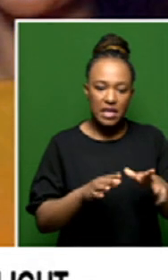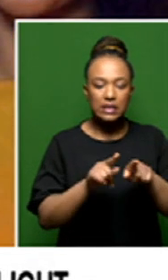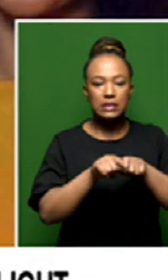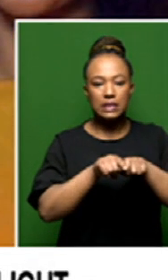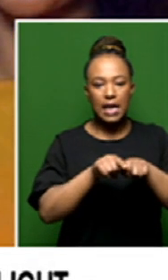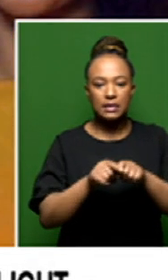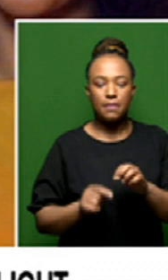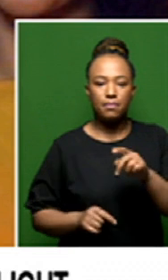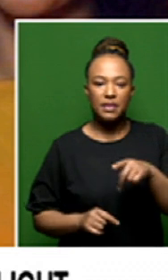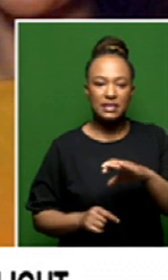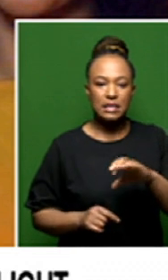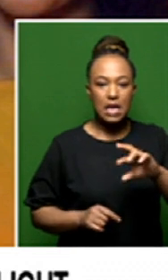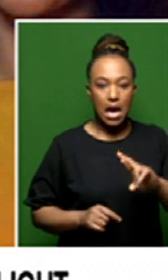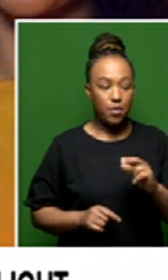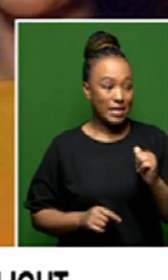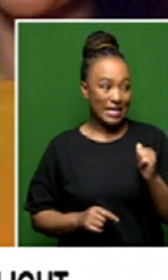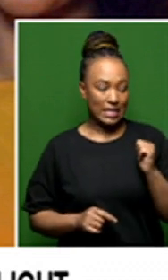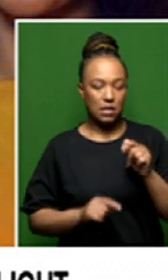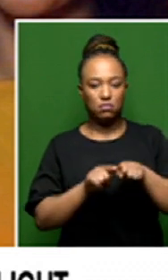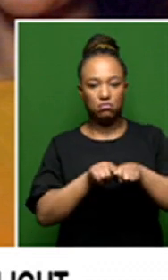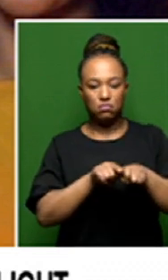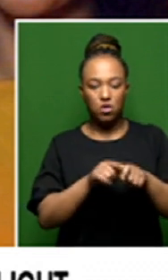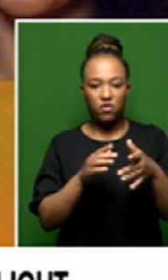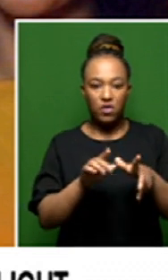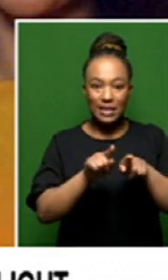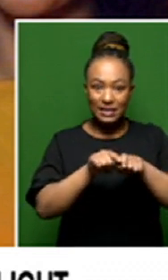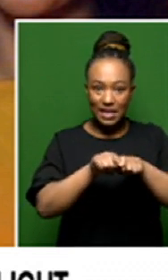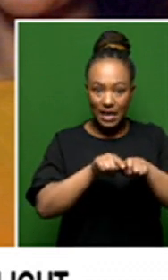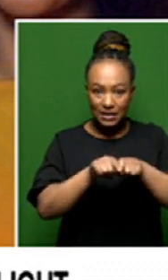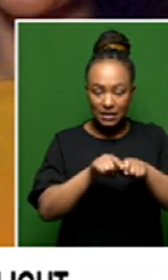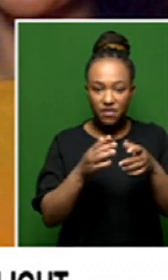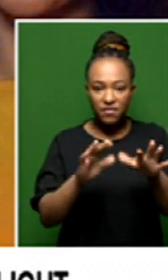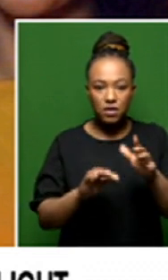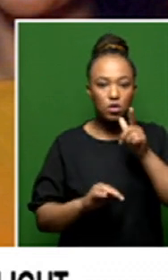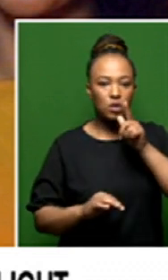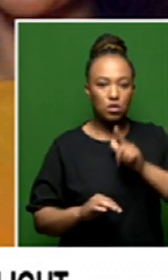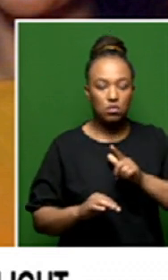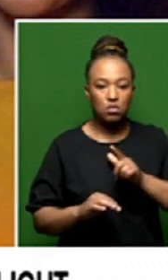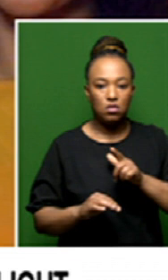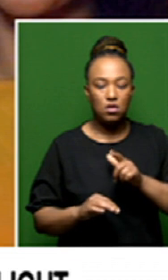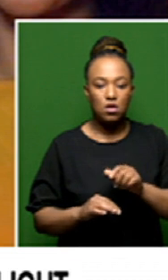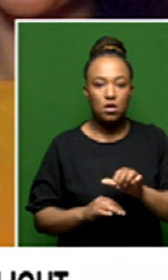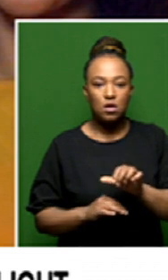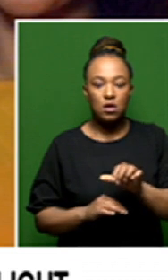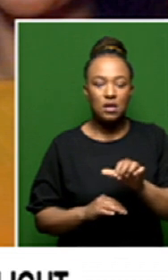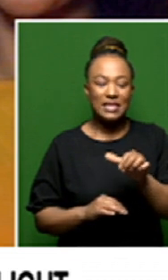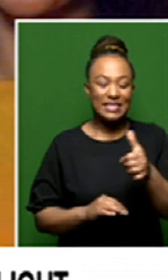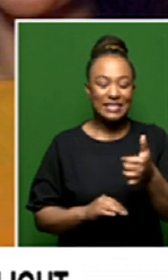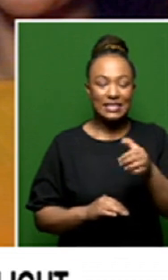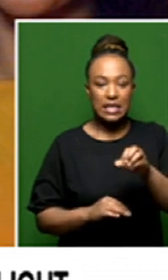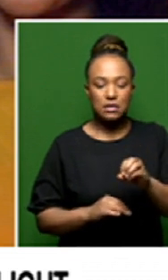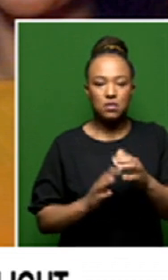test yesterday morning. Only after the test was administered was I told that the cost would be